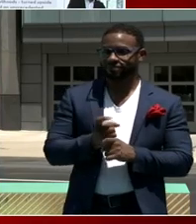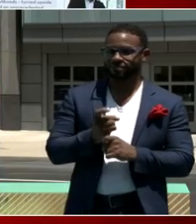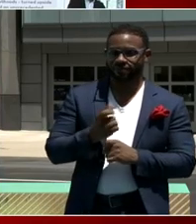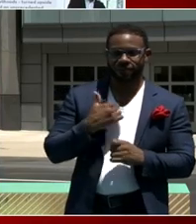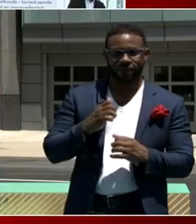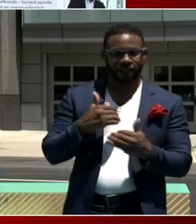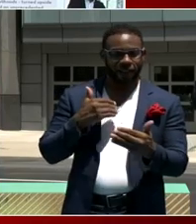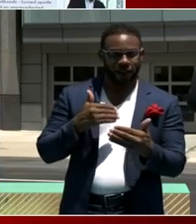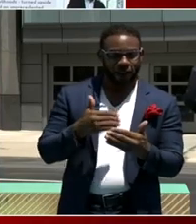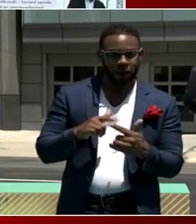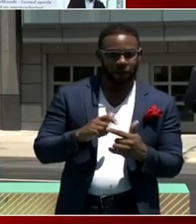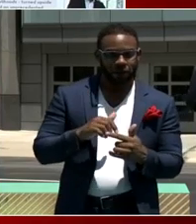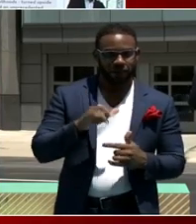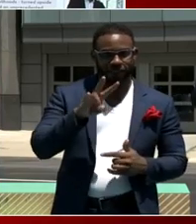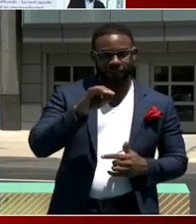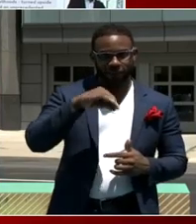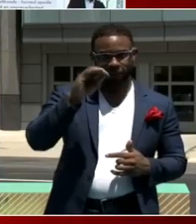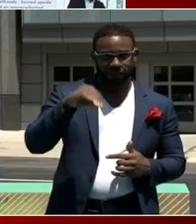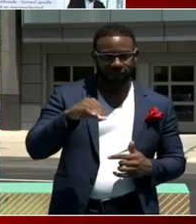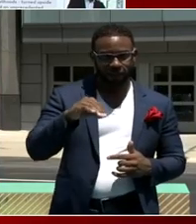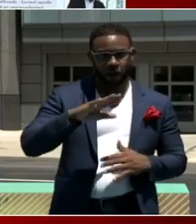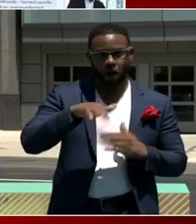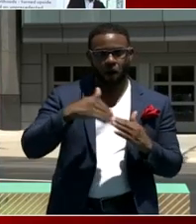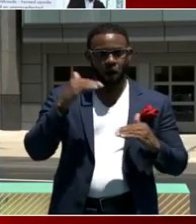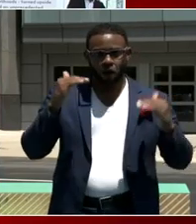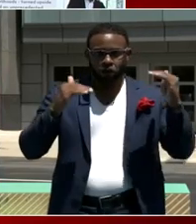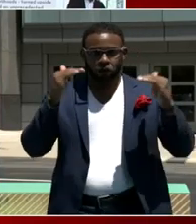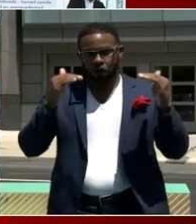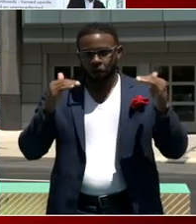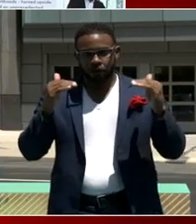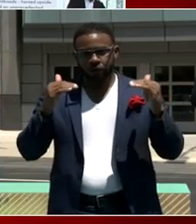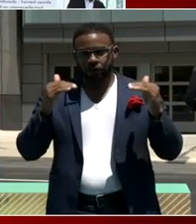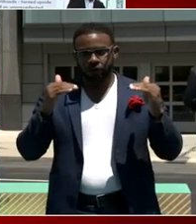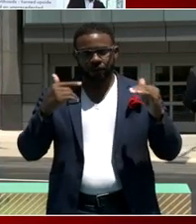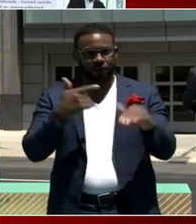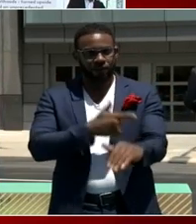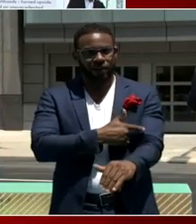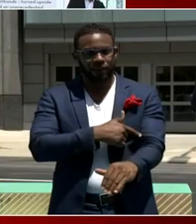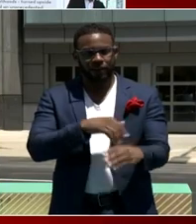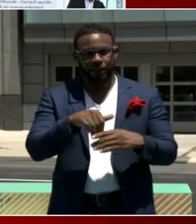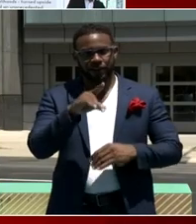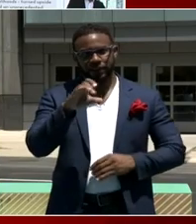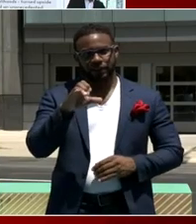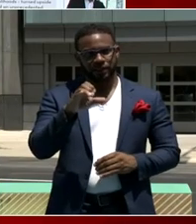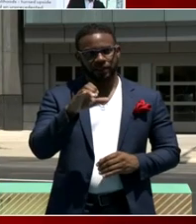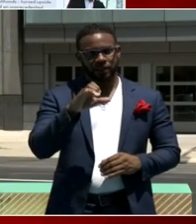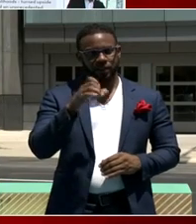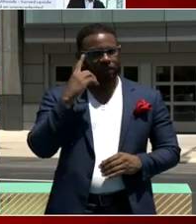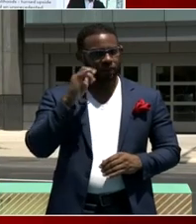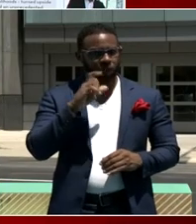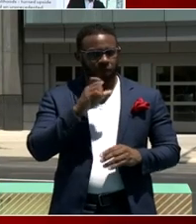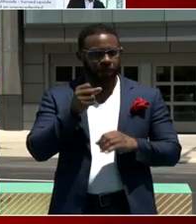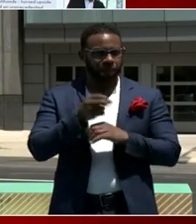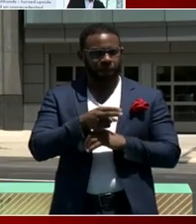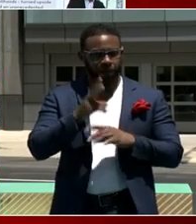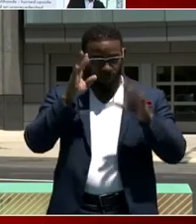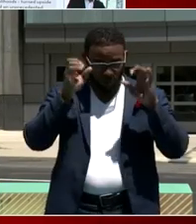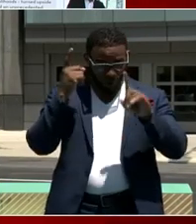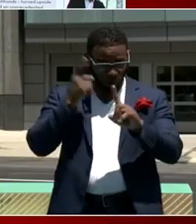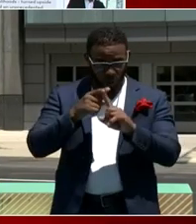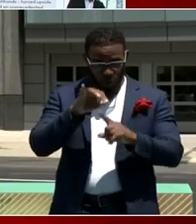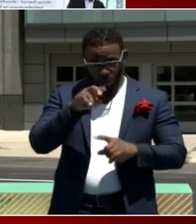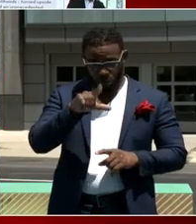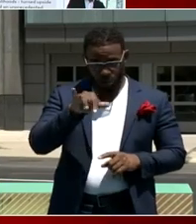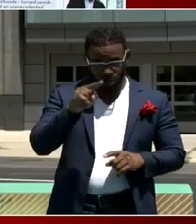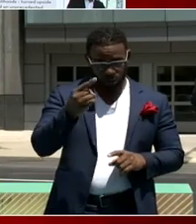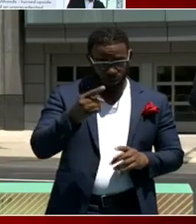getting very close to our 70% all adults vaccinated in D.C. We think we will beat the president's goal of